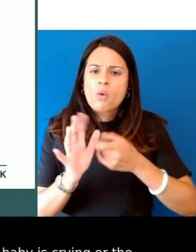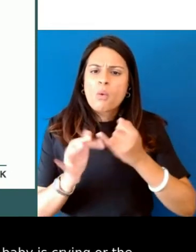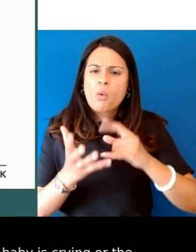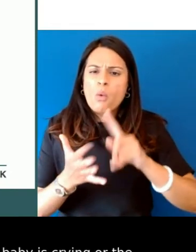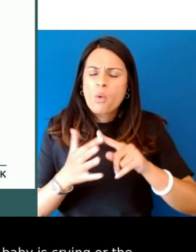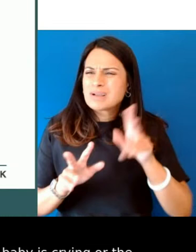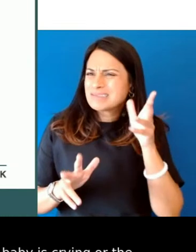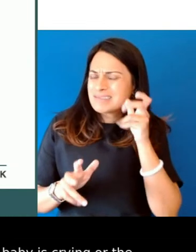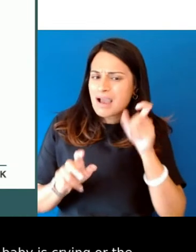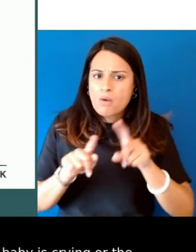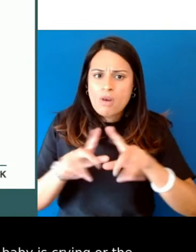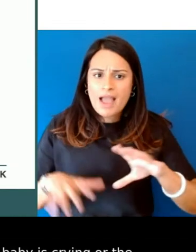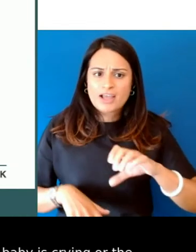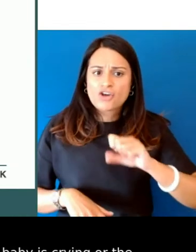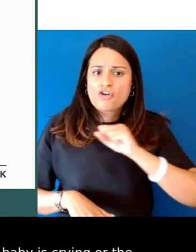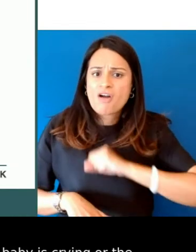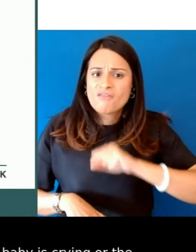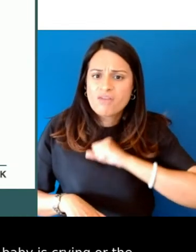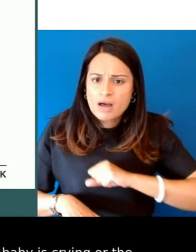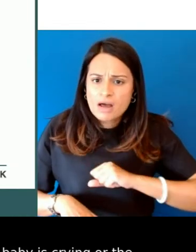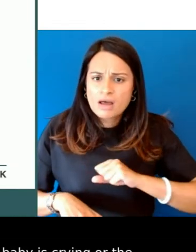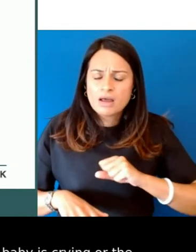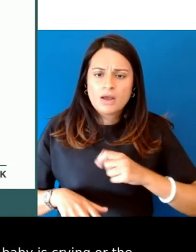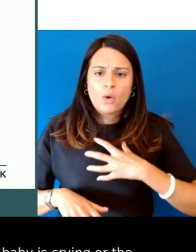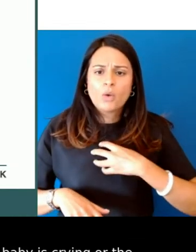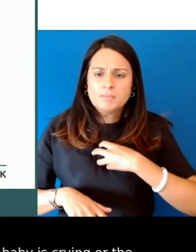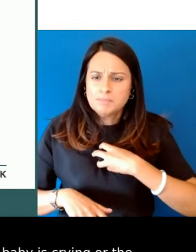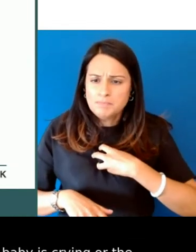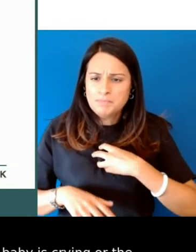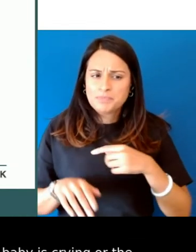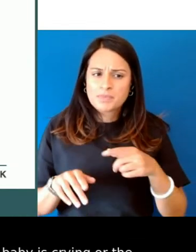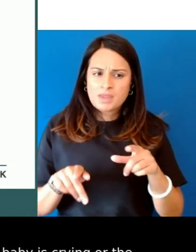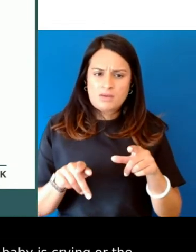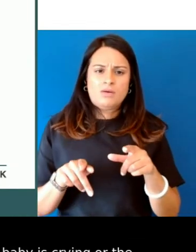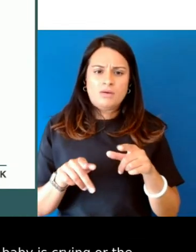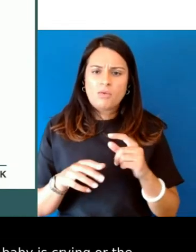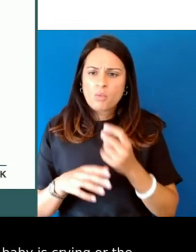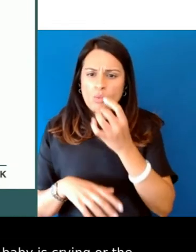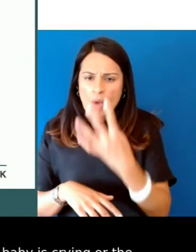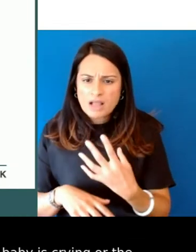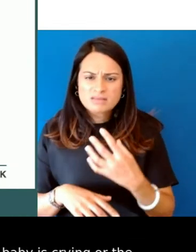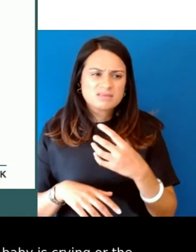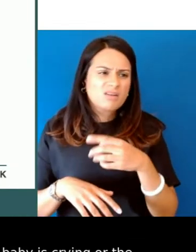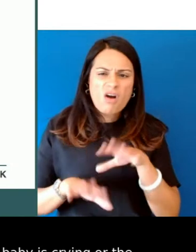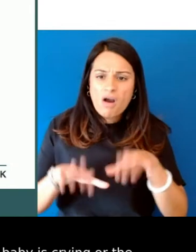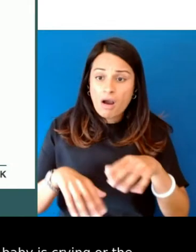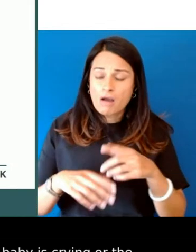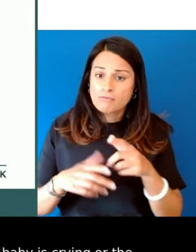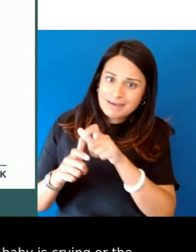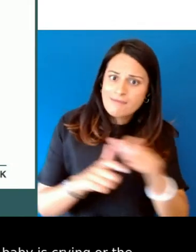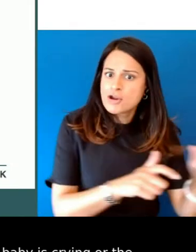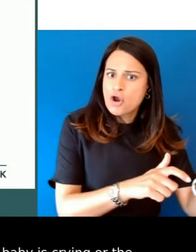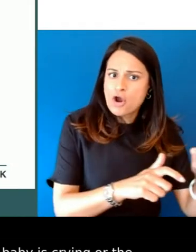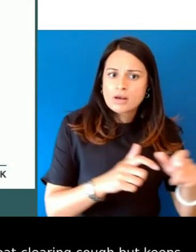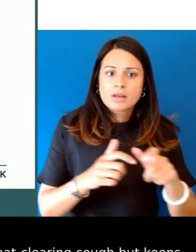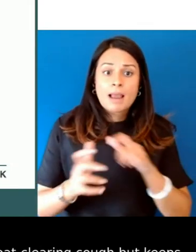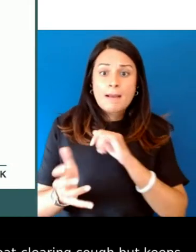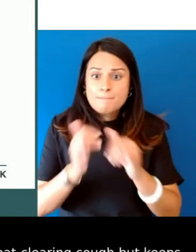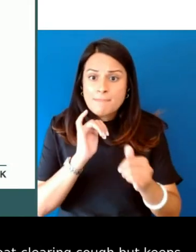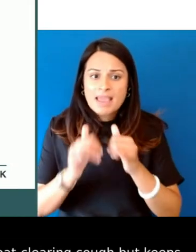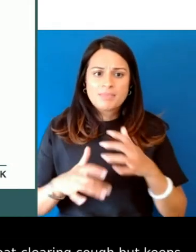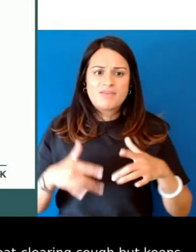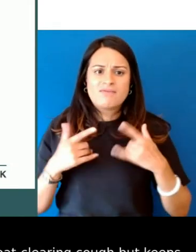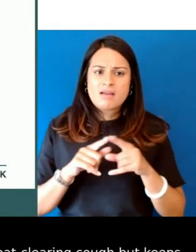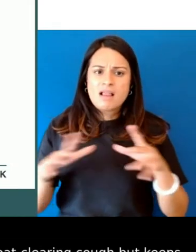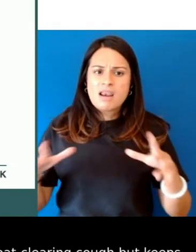cough it keeps going so it's not just once or twice it's continuous and they may get sensation of something being in their